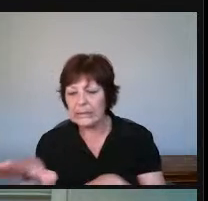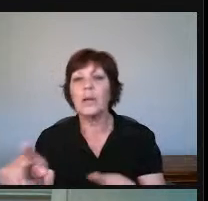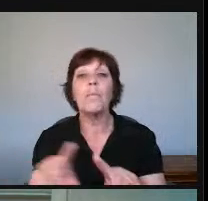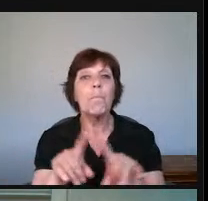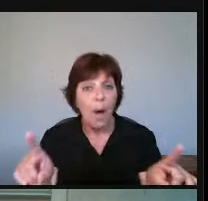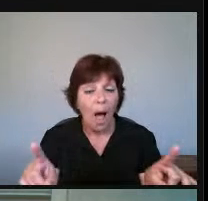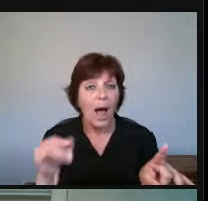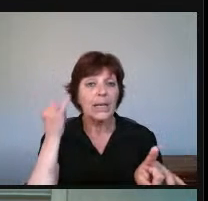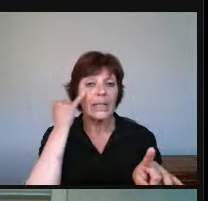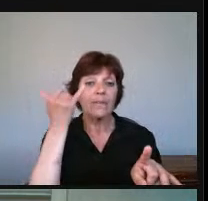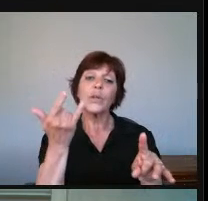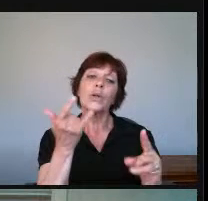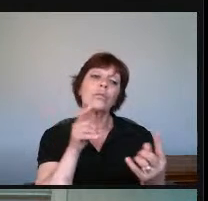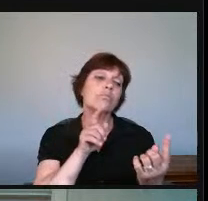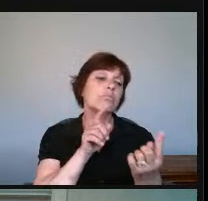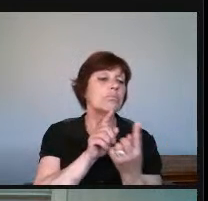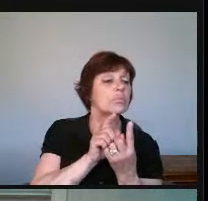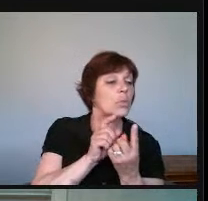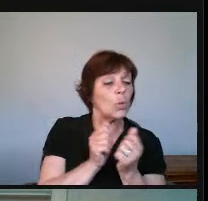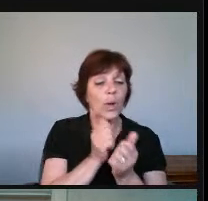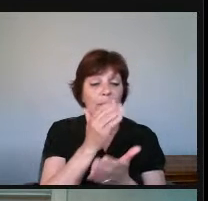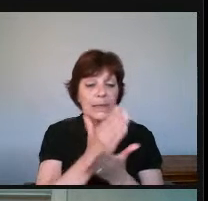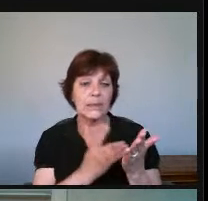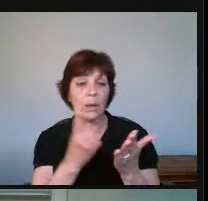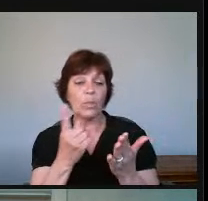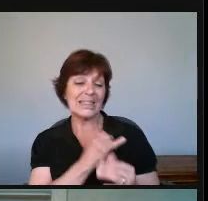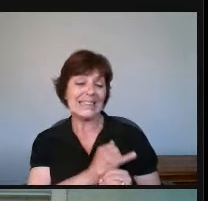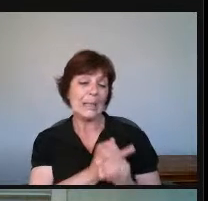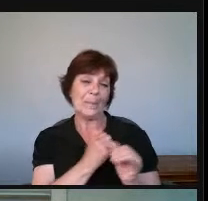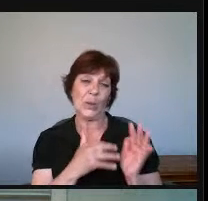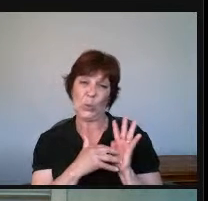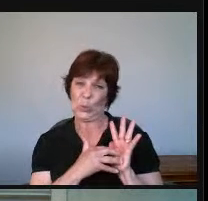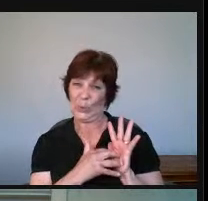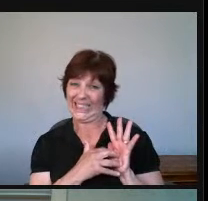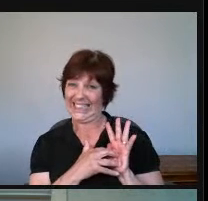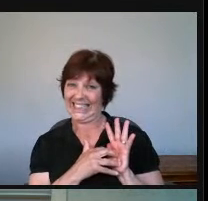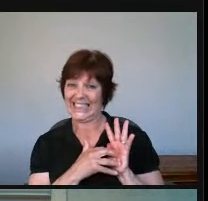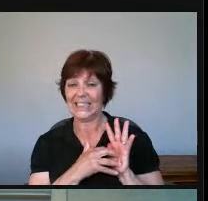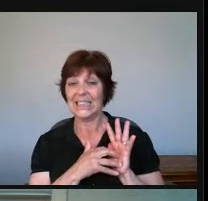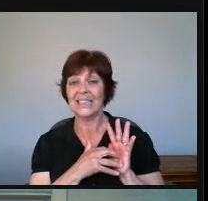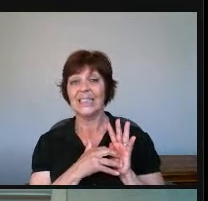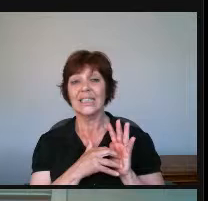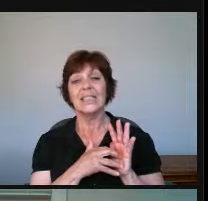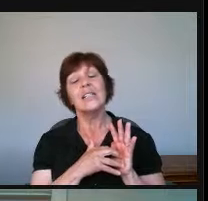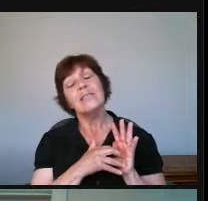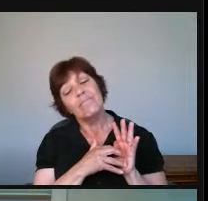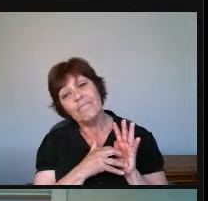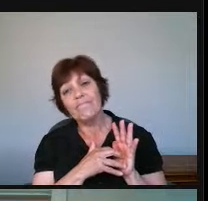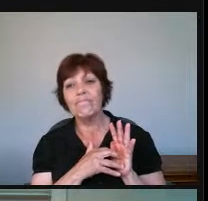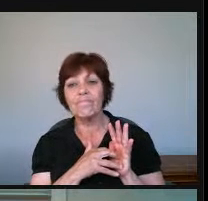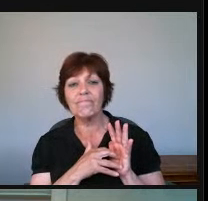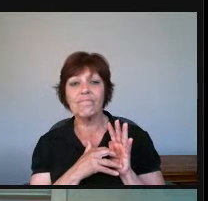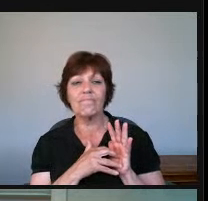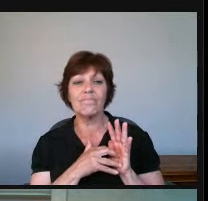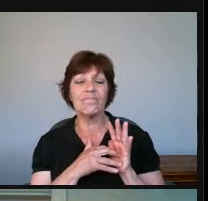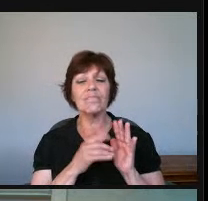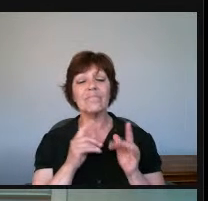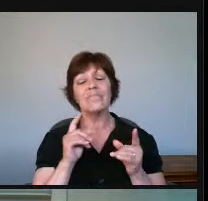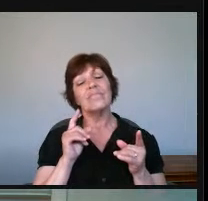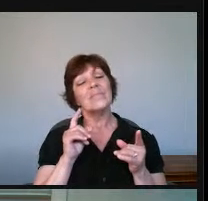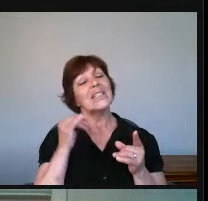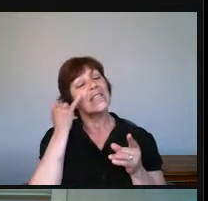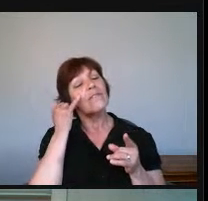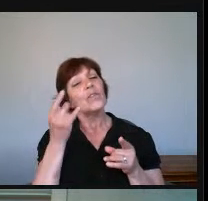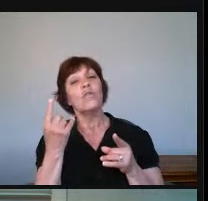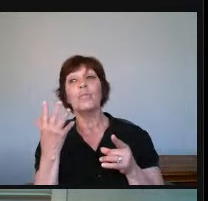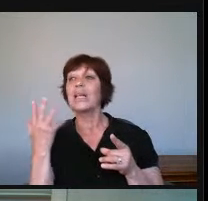to be in contact with someone who is immune compromised, until we have it out of the circulation, if you've